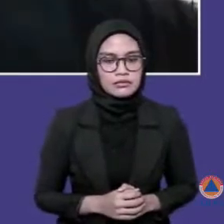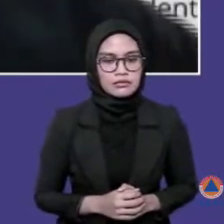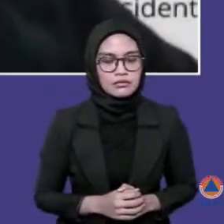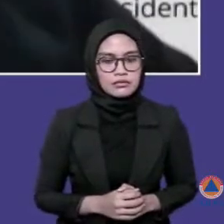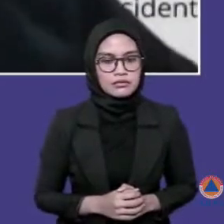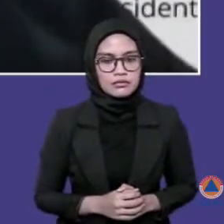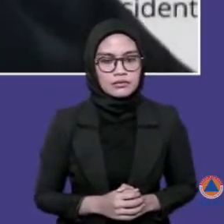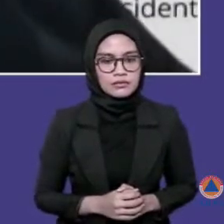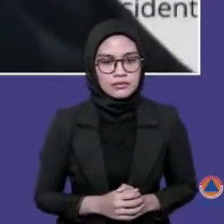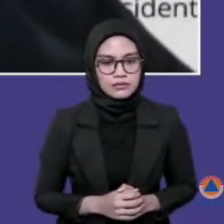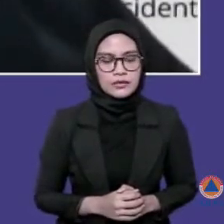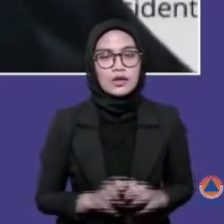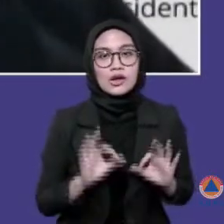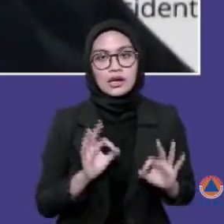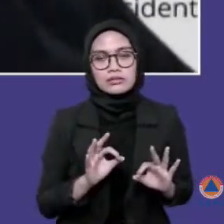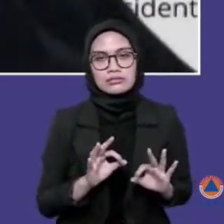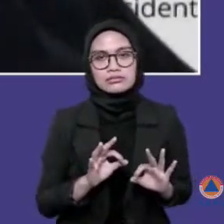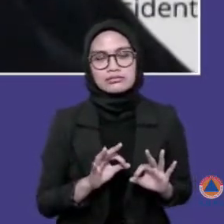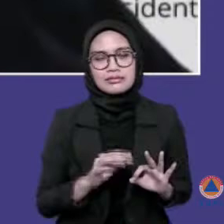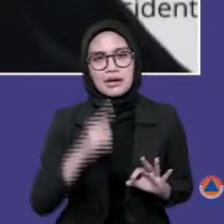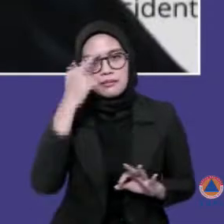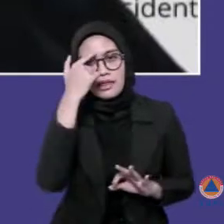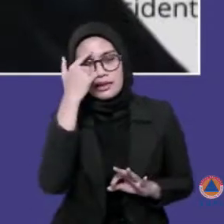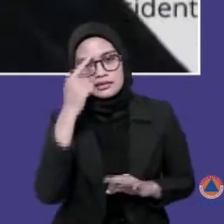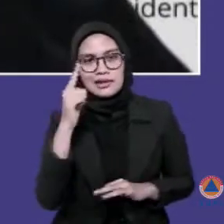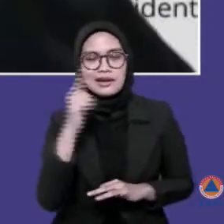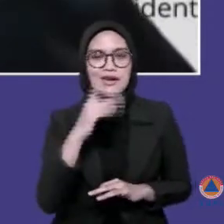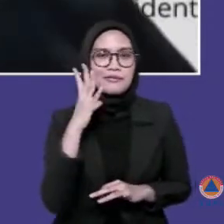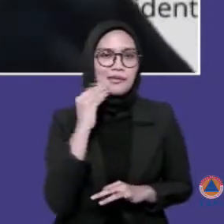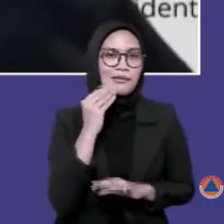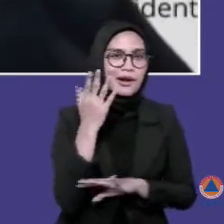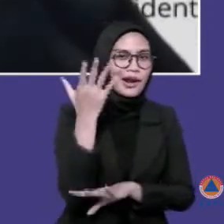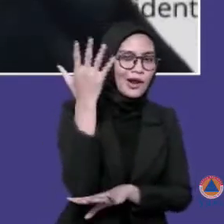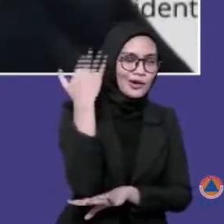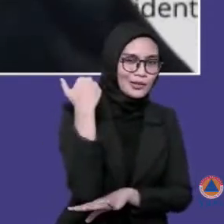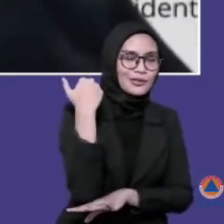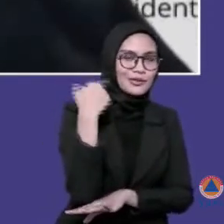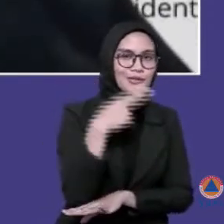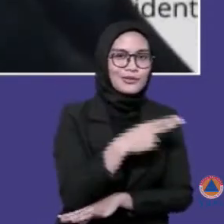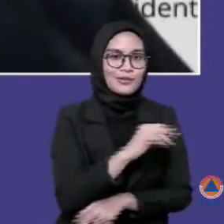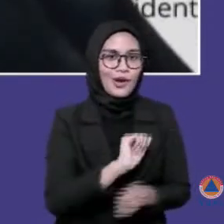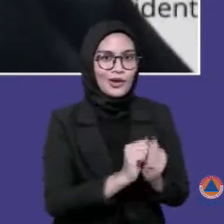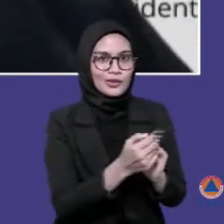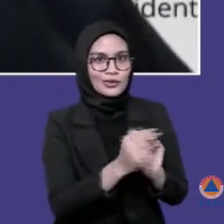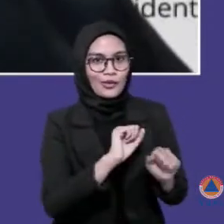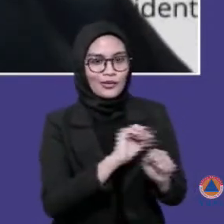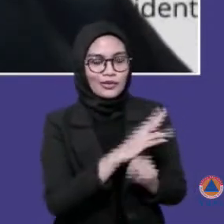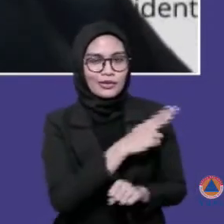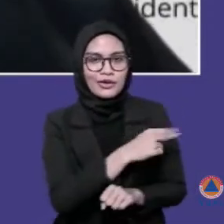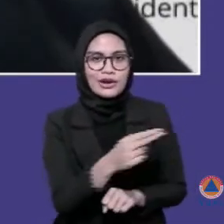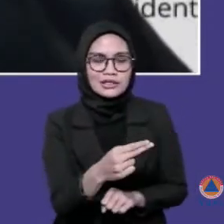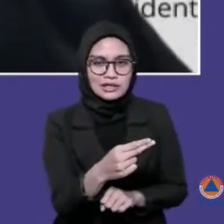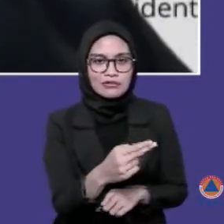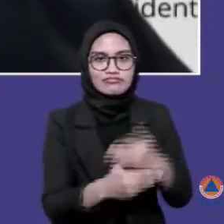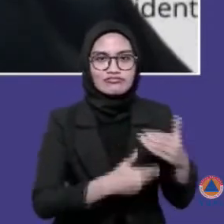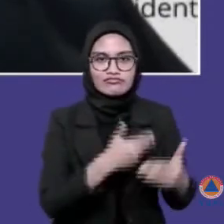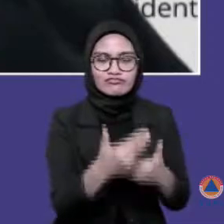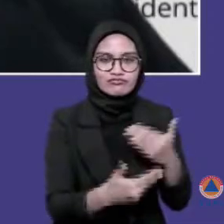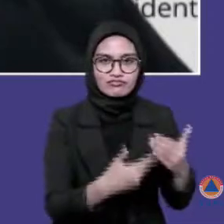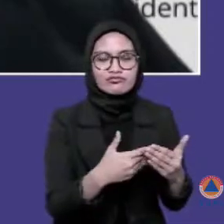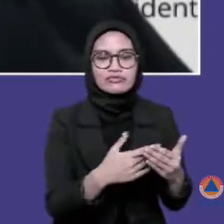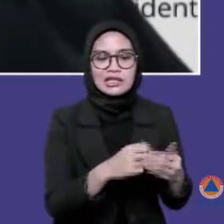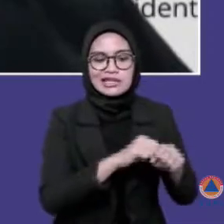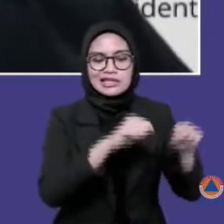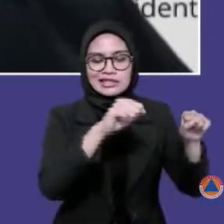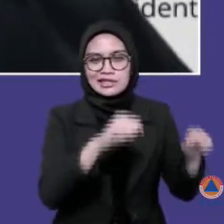Based on the past experience with the second peak of cases in Indonesia, the healthcare system in Indonesia